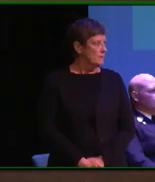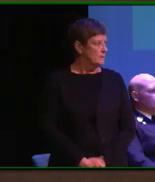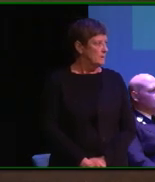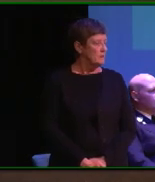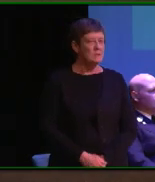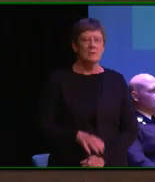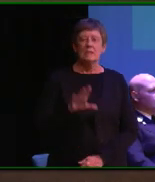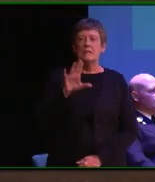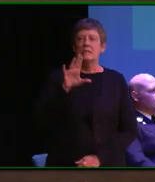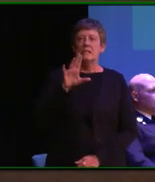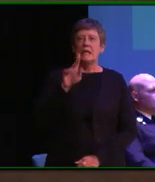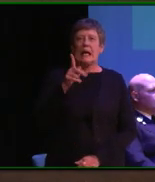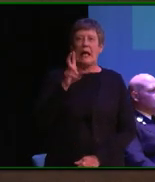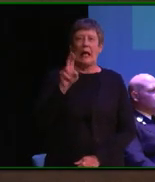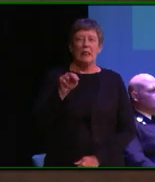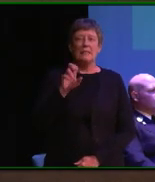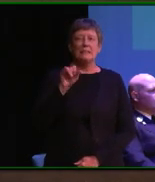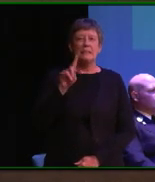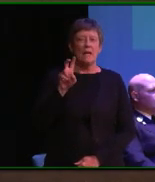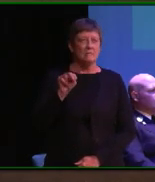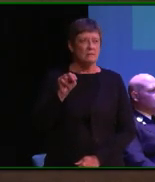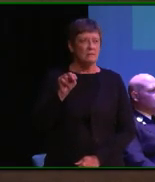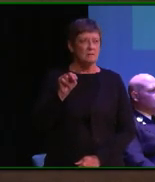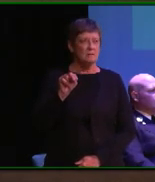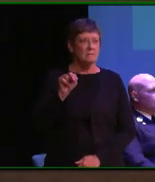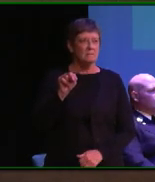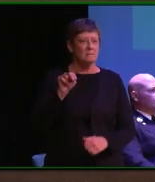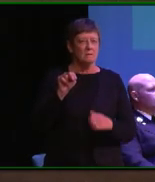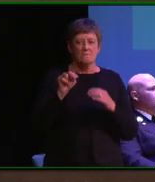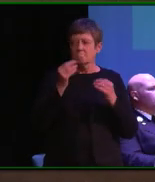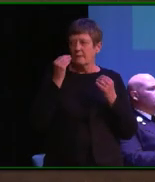And Kaylin Settler in the Macy program.